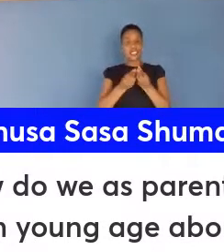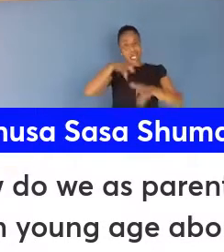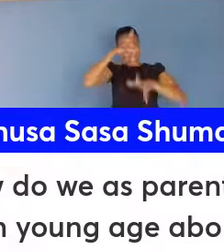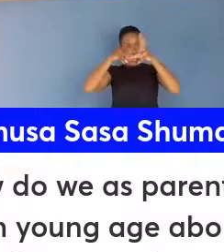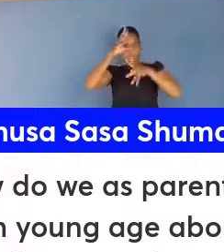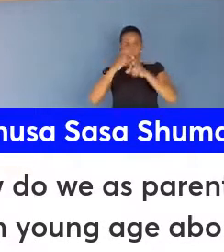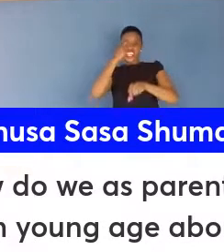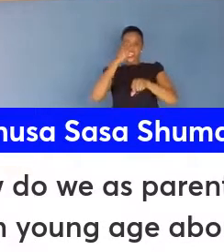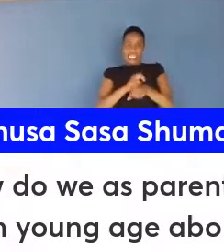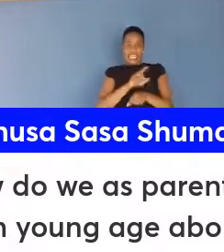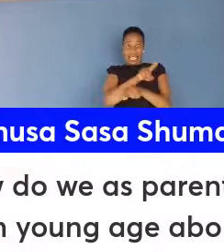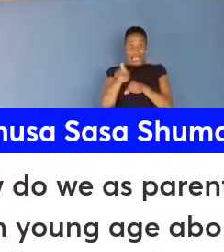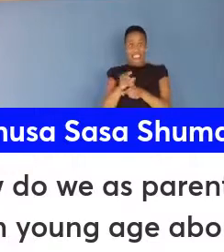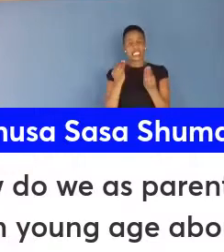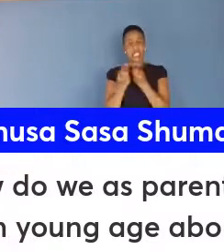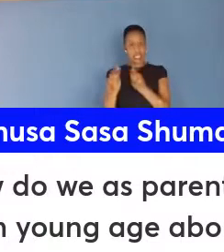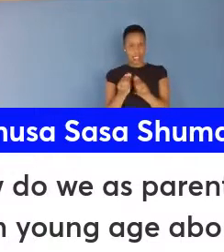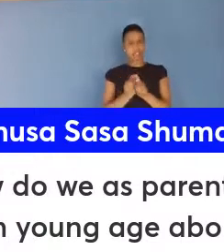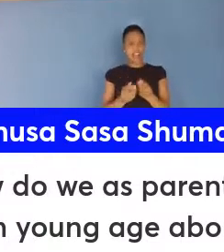done.